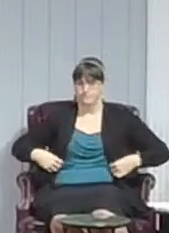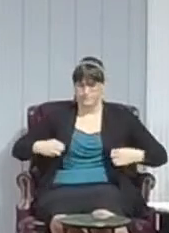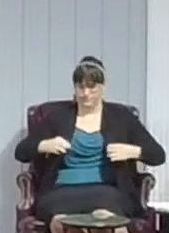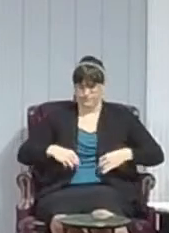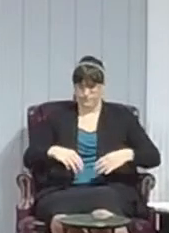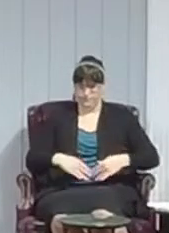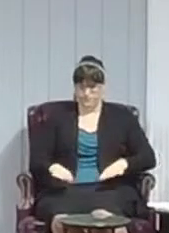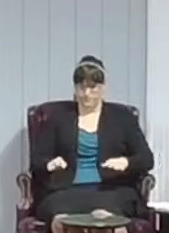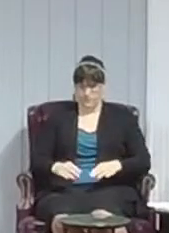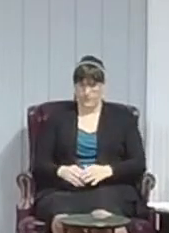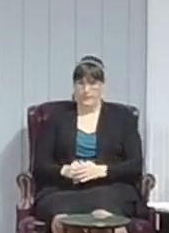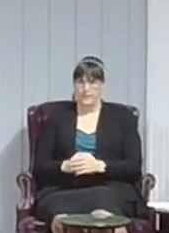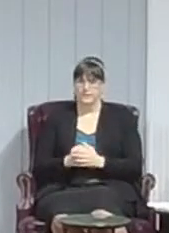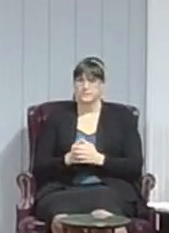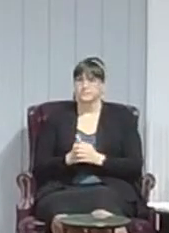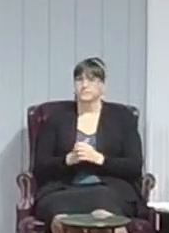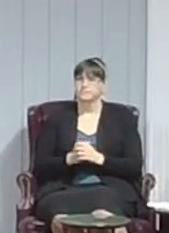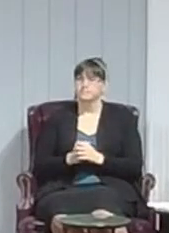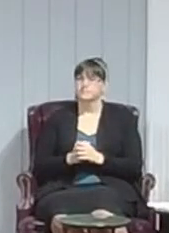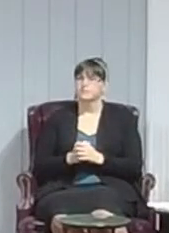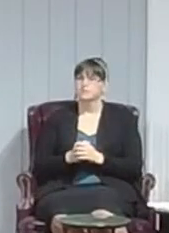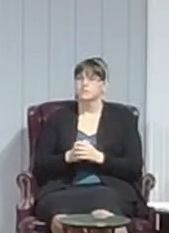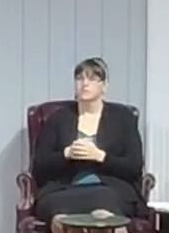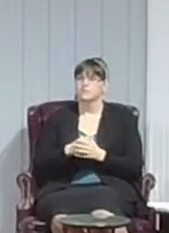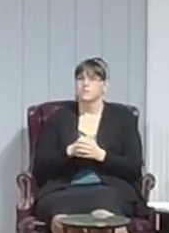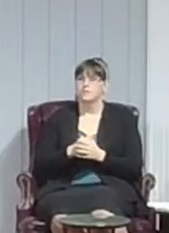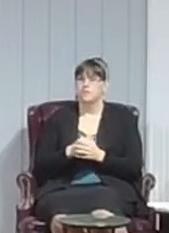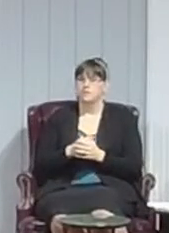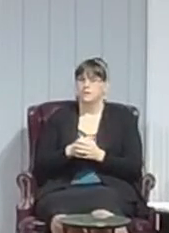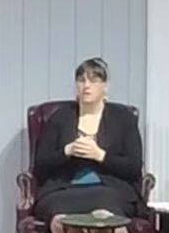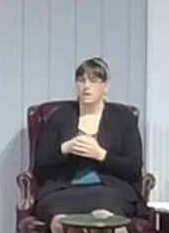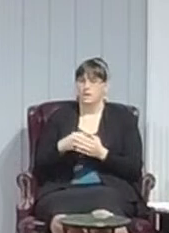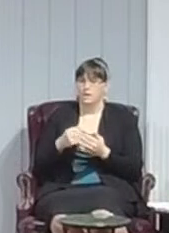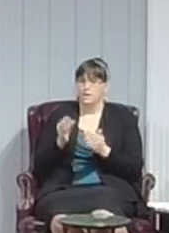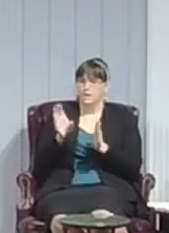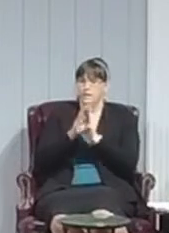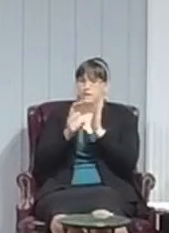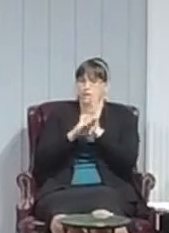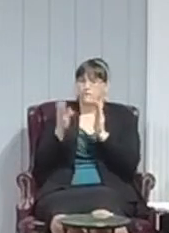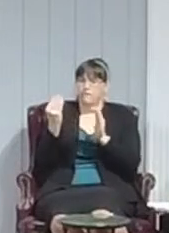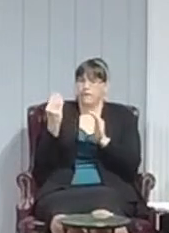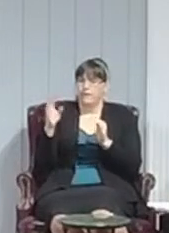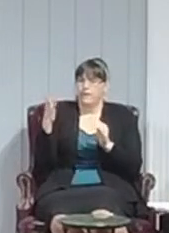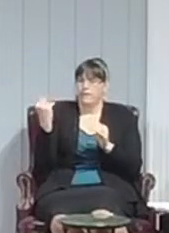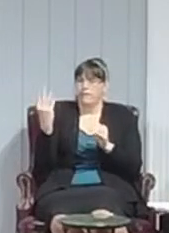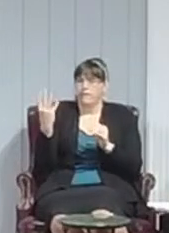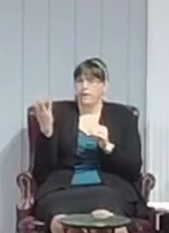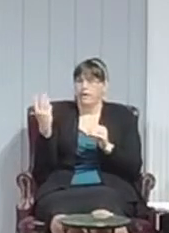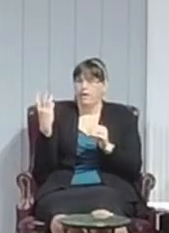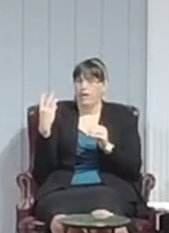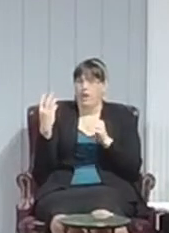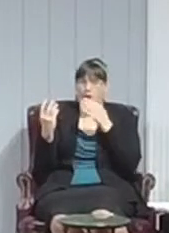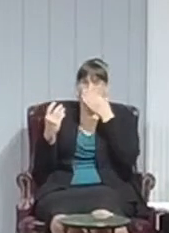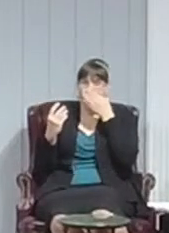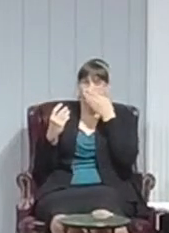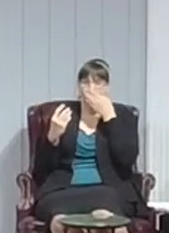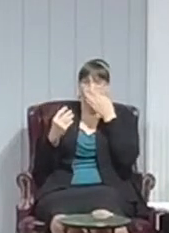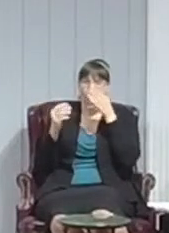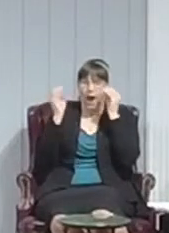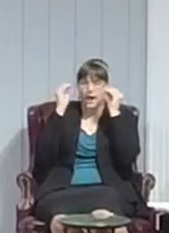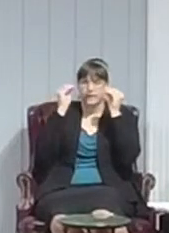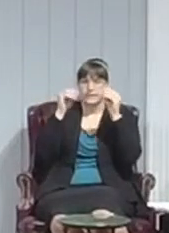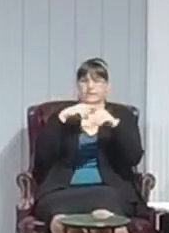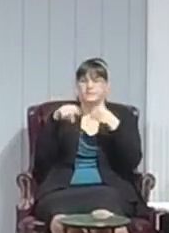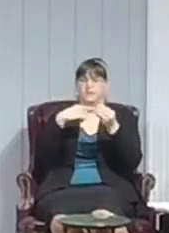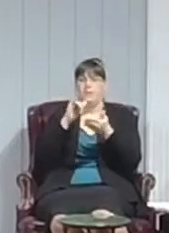Chapter 14 tells us a little bit about the comforter. Chapters 15 and 16 gives us a little bit more teaching and lessons on the comforter. But here's what we learn.